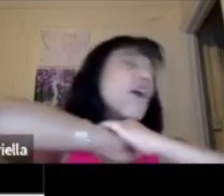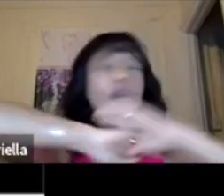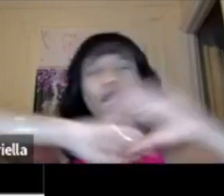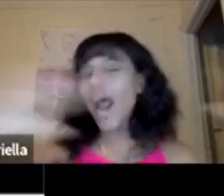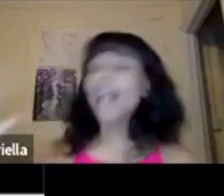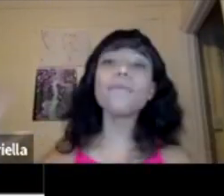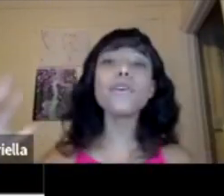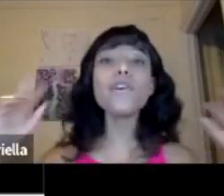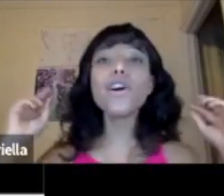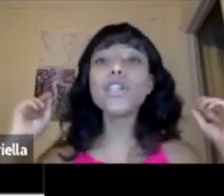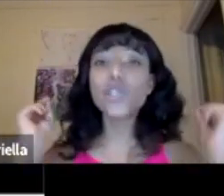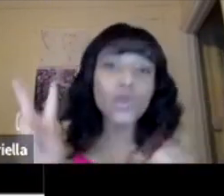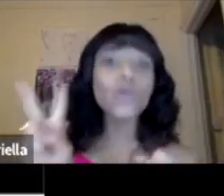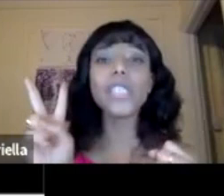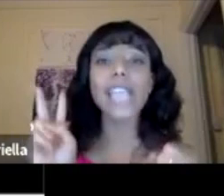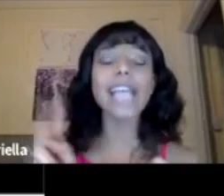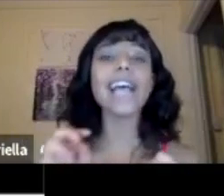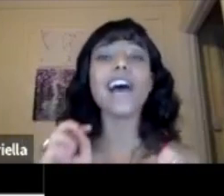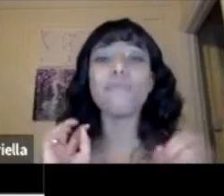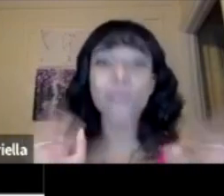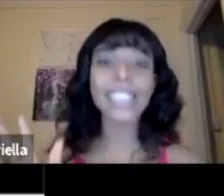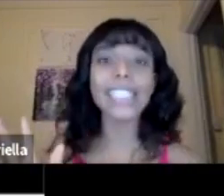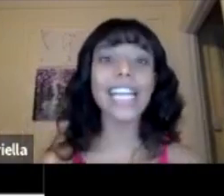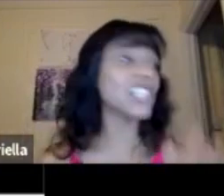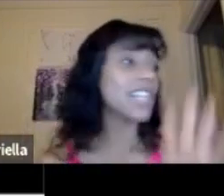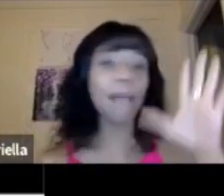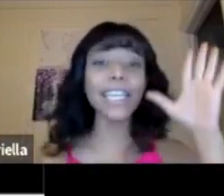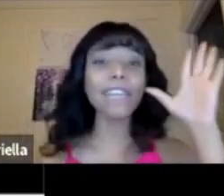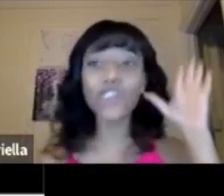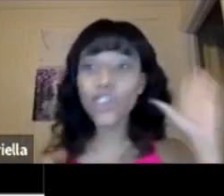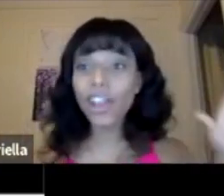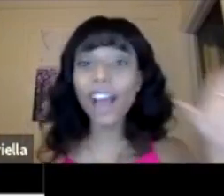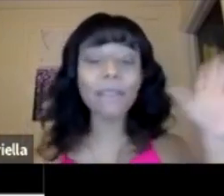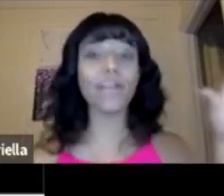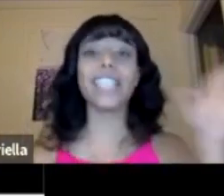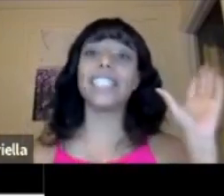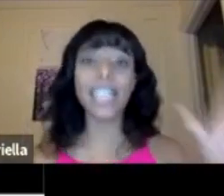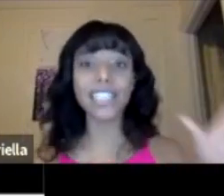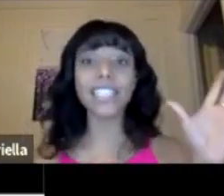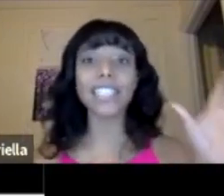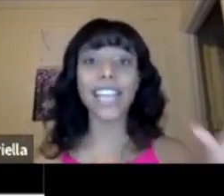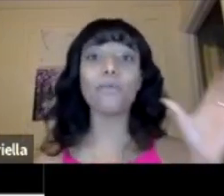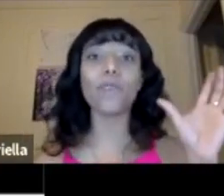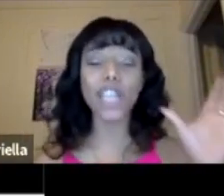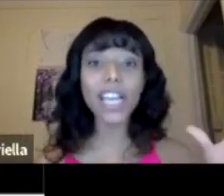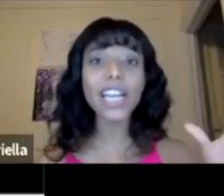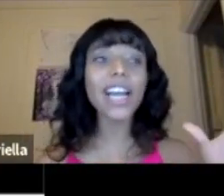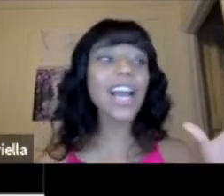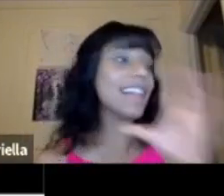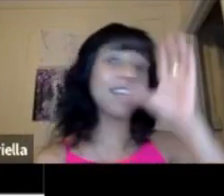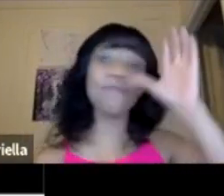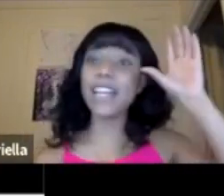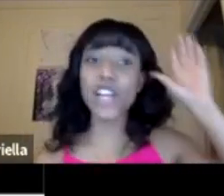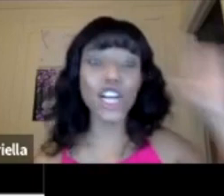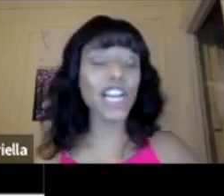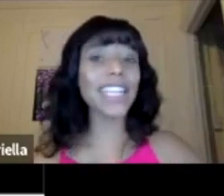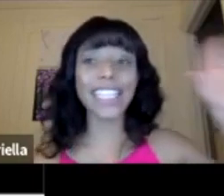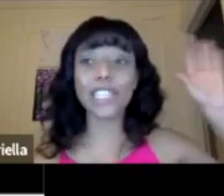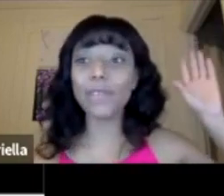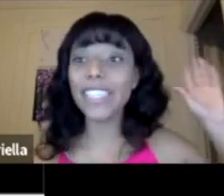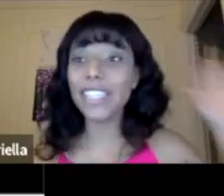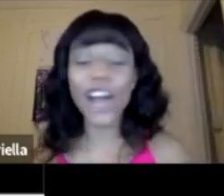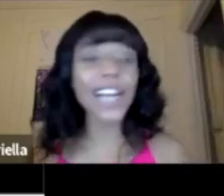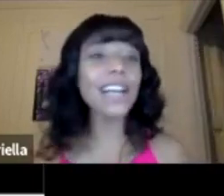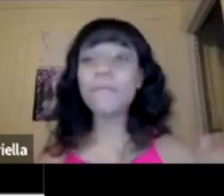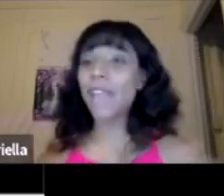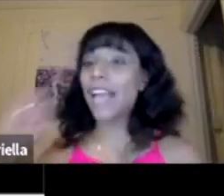an incredible 2 sets of presentation. I mean, if you thought the presentations today were good, they've been good since